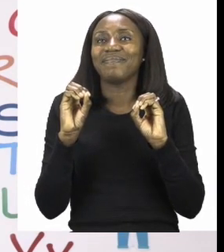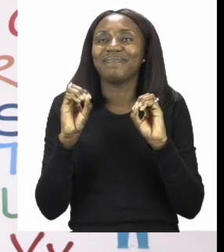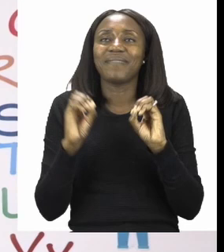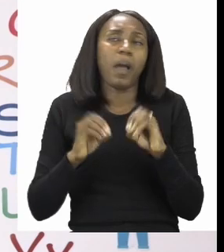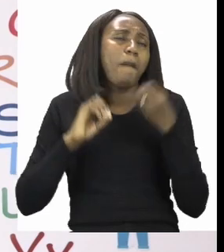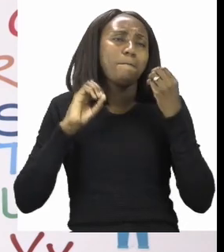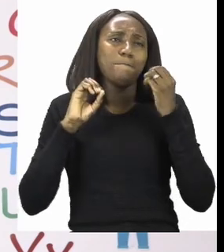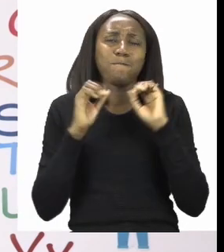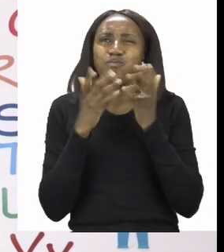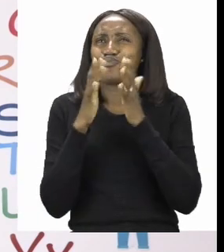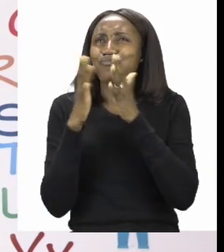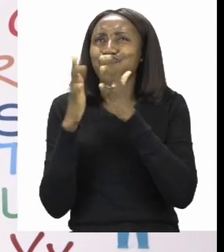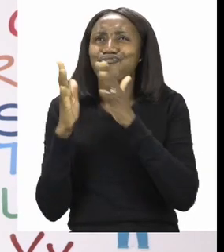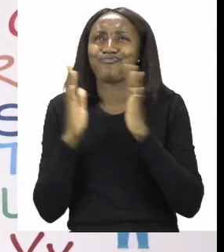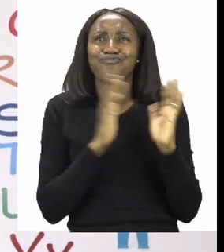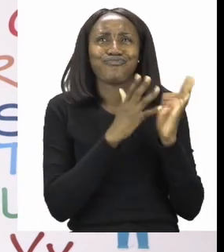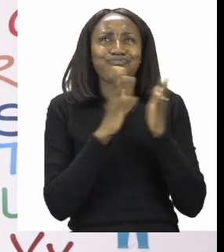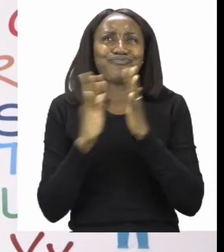away.